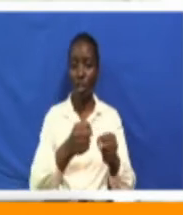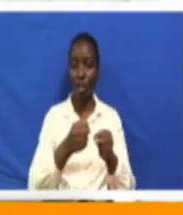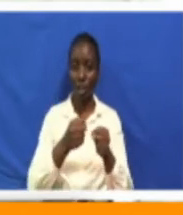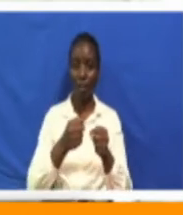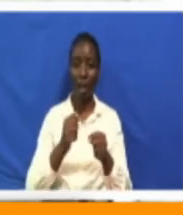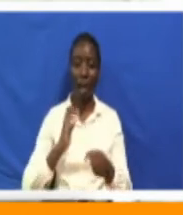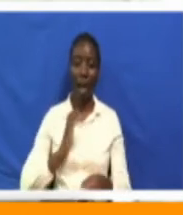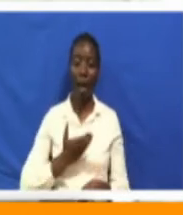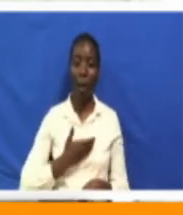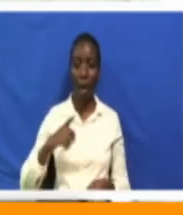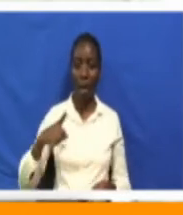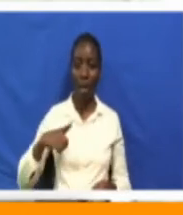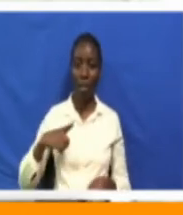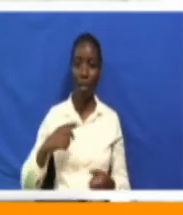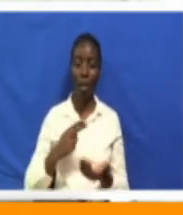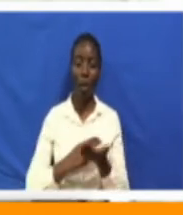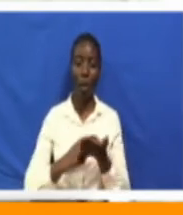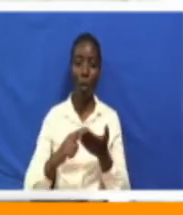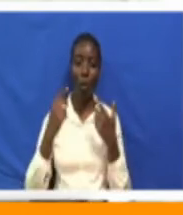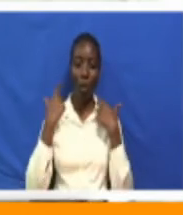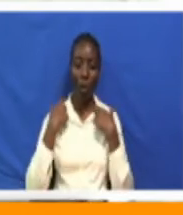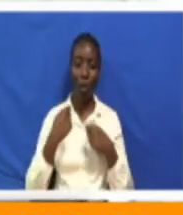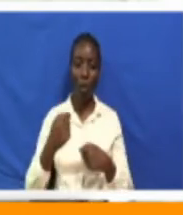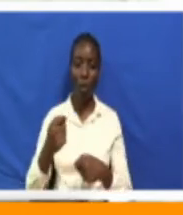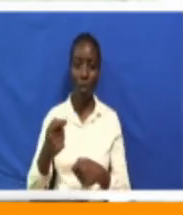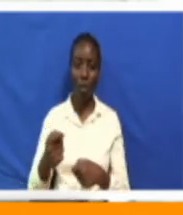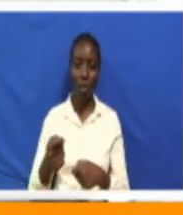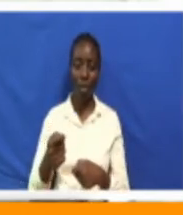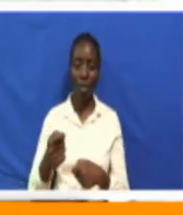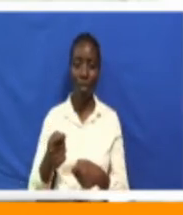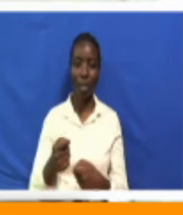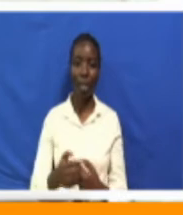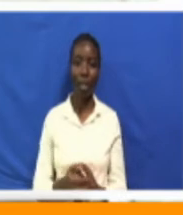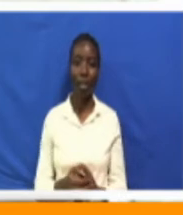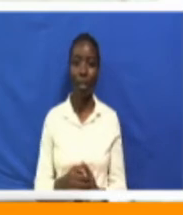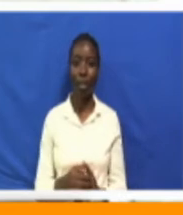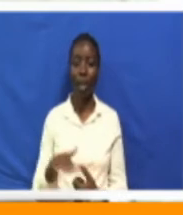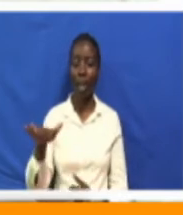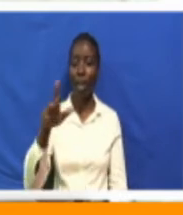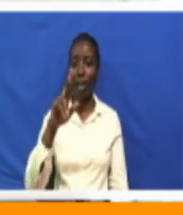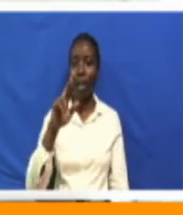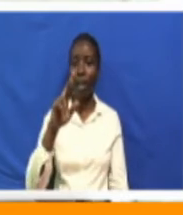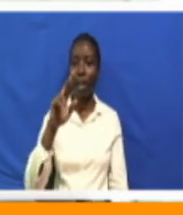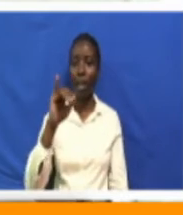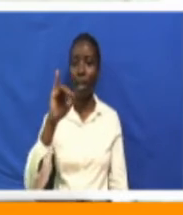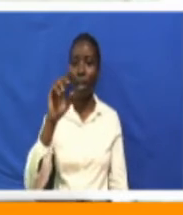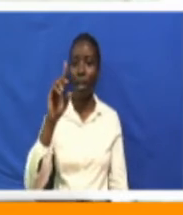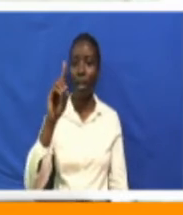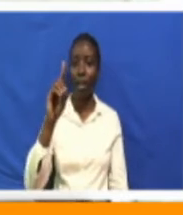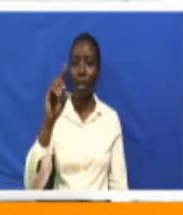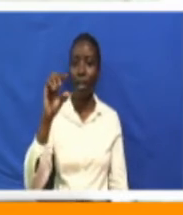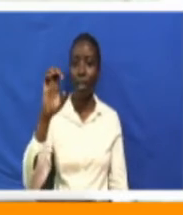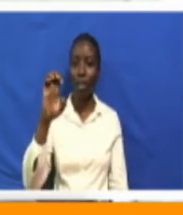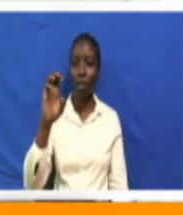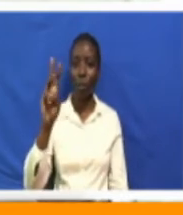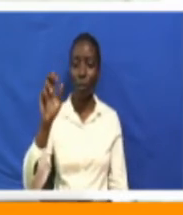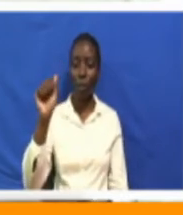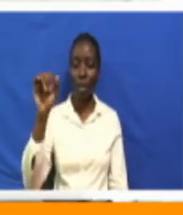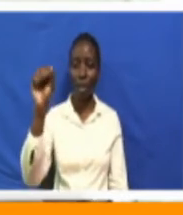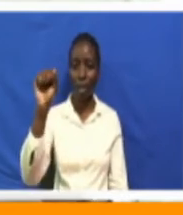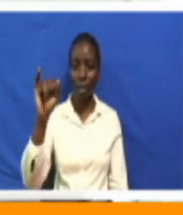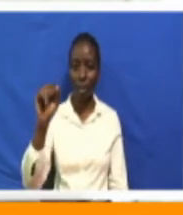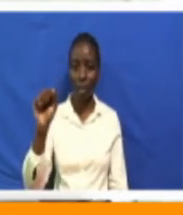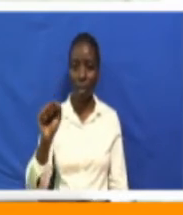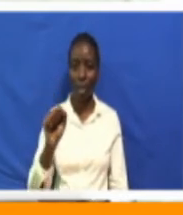Our Lady of the Holy Rosary Catholic parish ridgeways and Saint Raphael Catholic